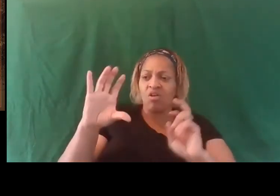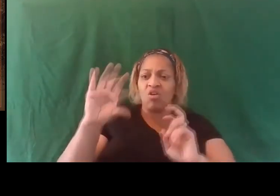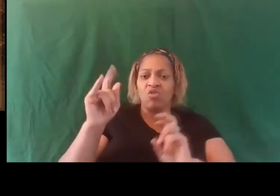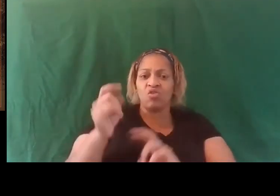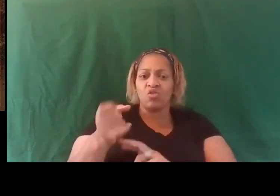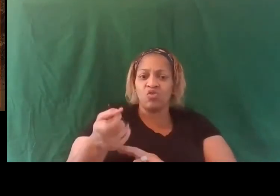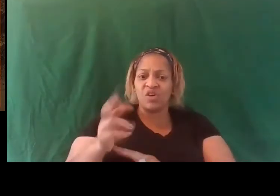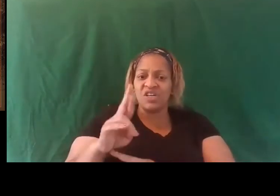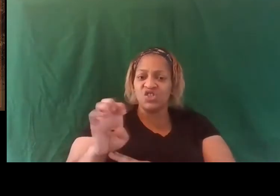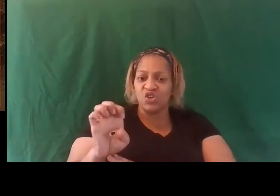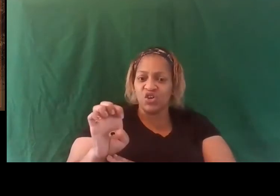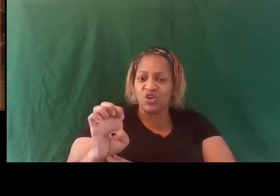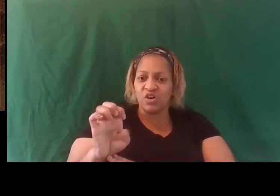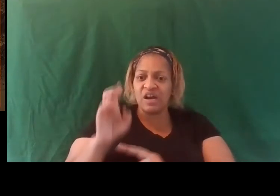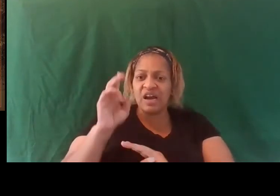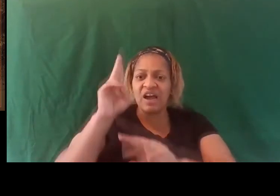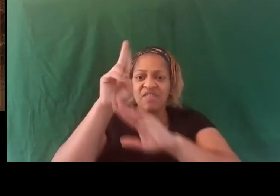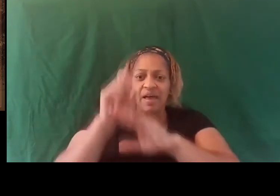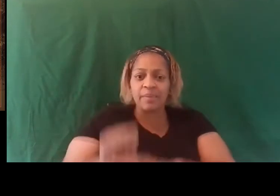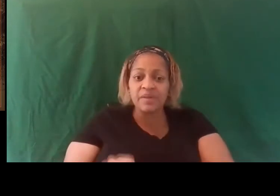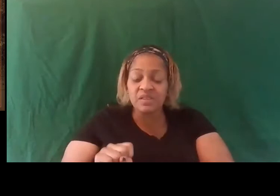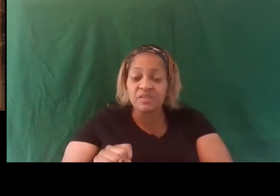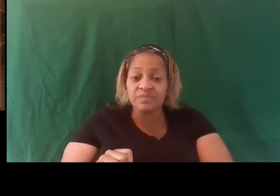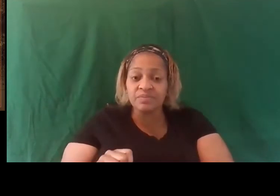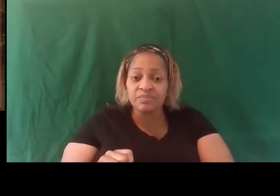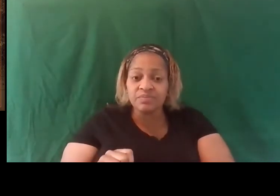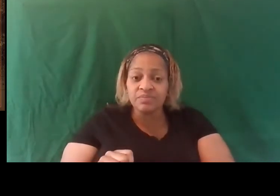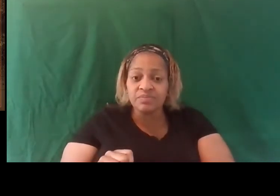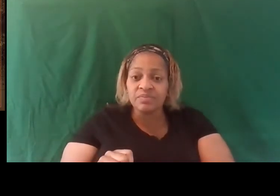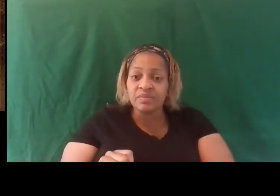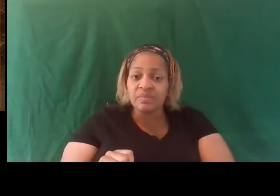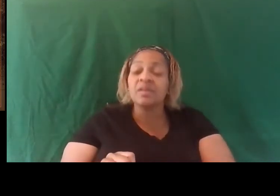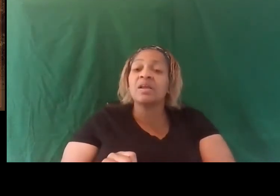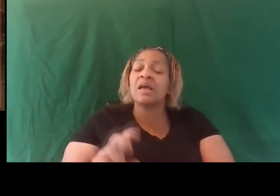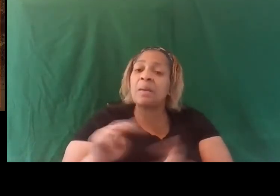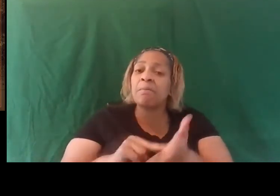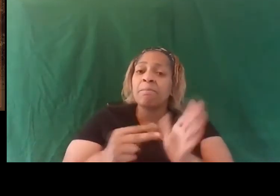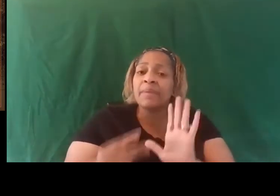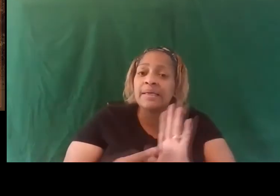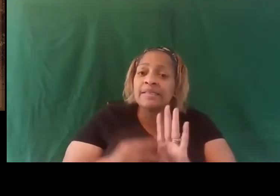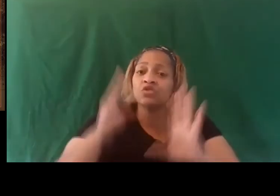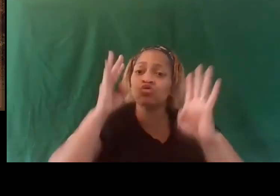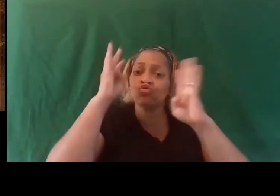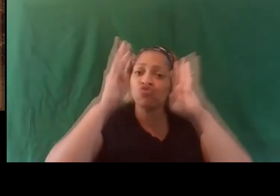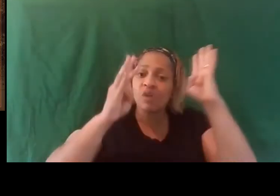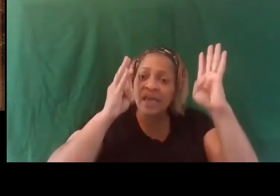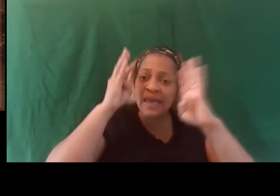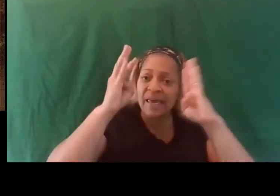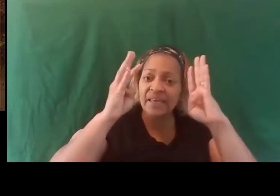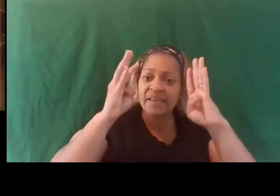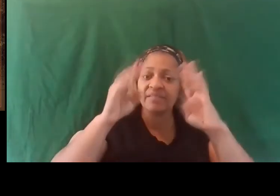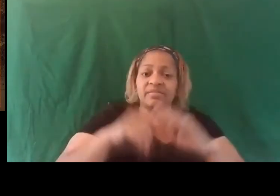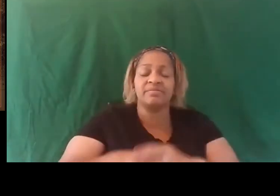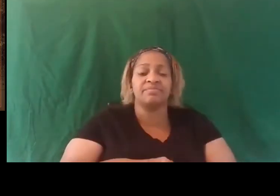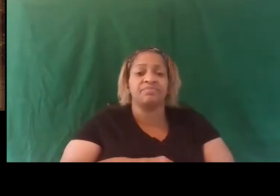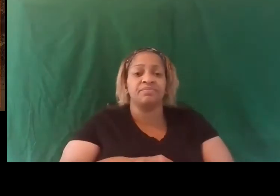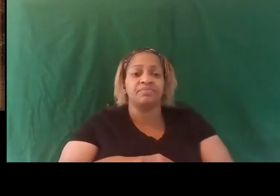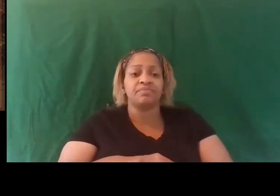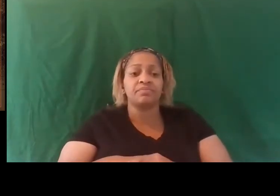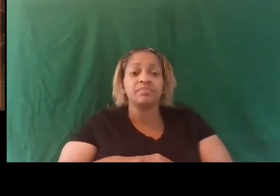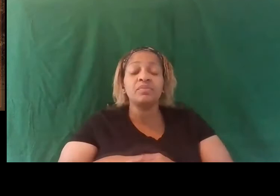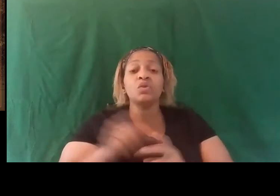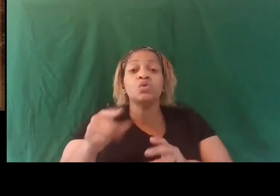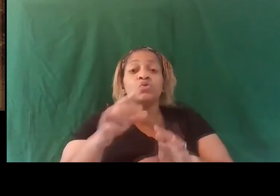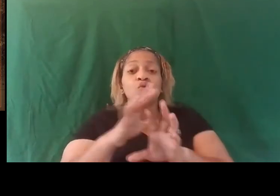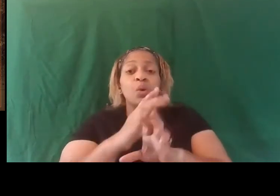creature? Creature, anything that is created. Created being, to make,